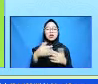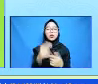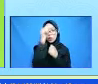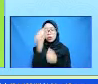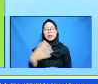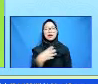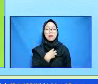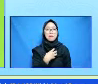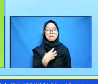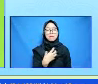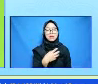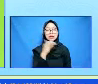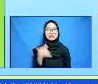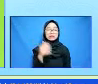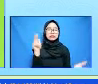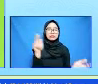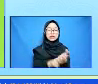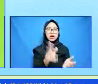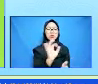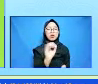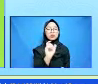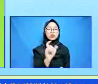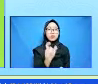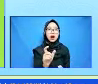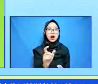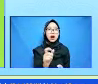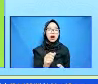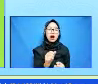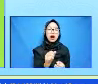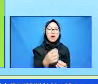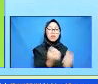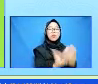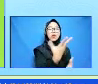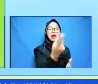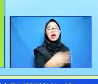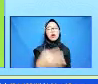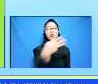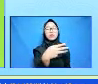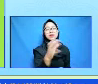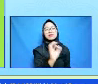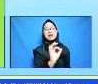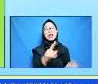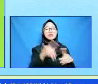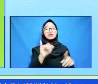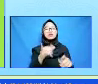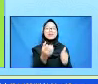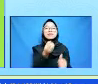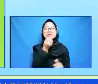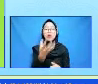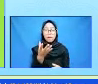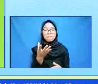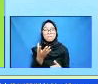growth, but it is there actually to address multidimensionally problems. And that includes how we can